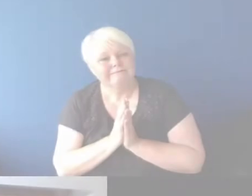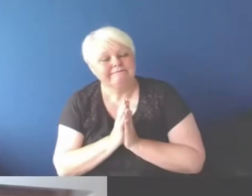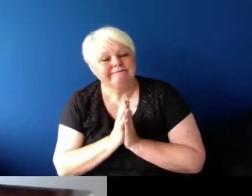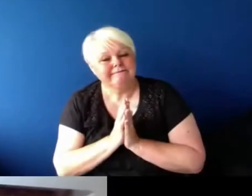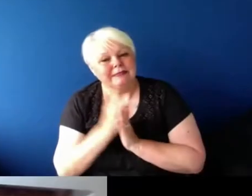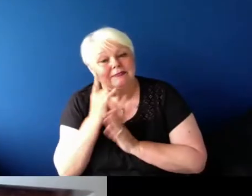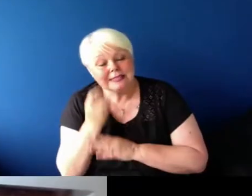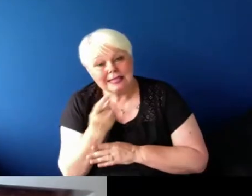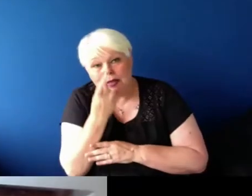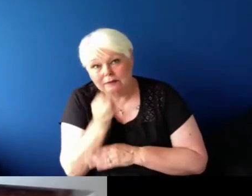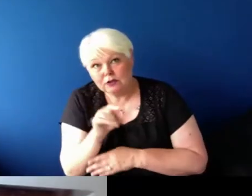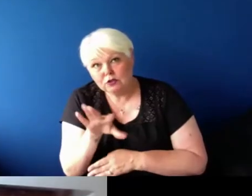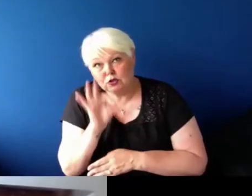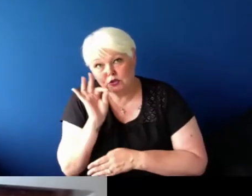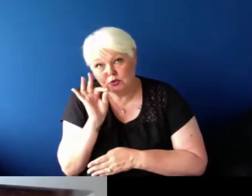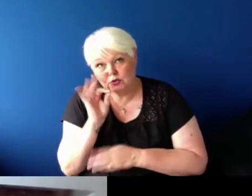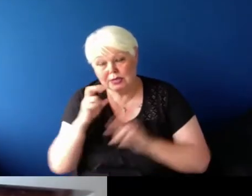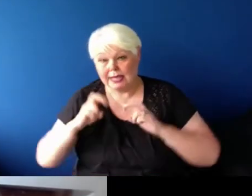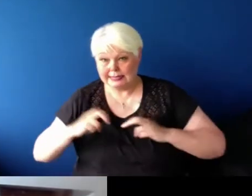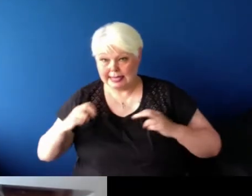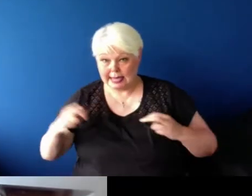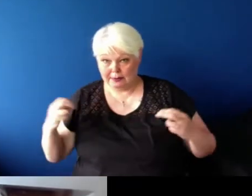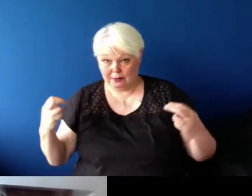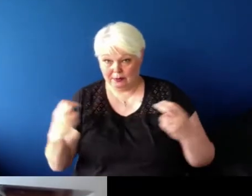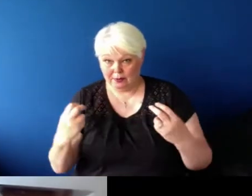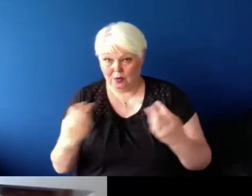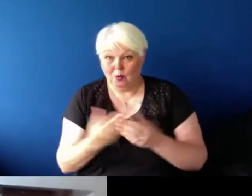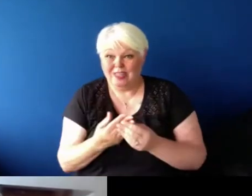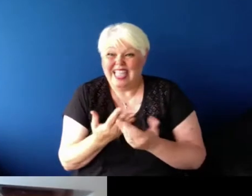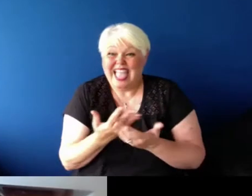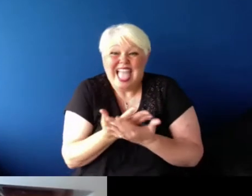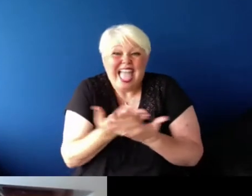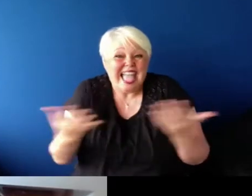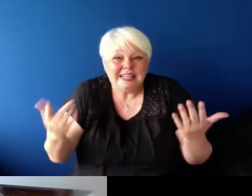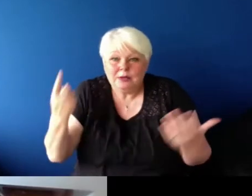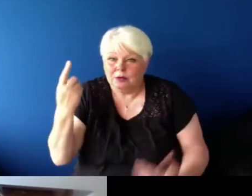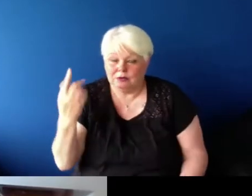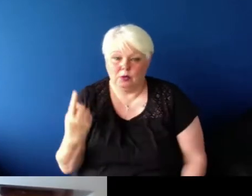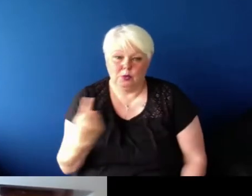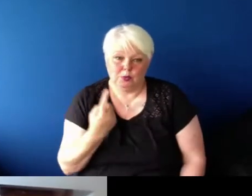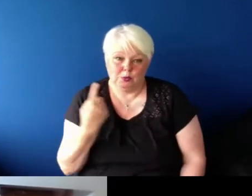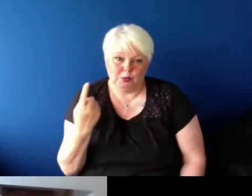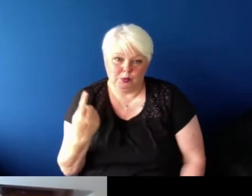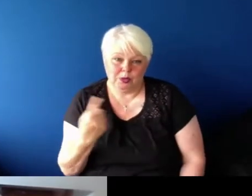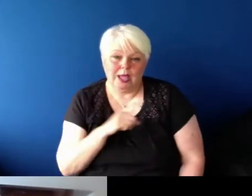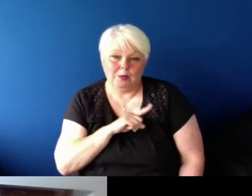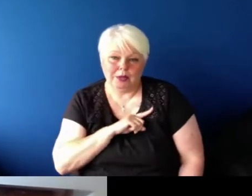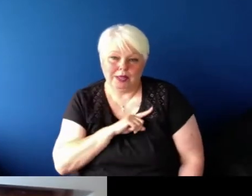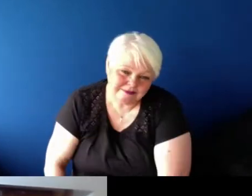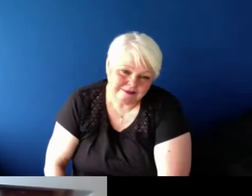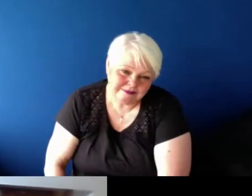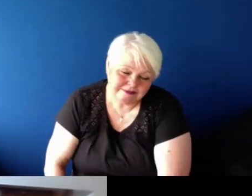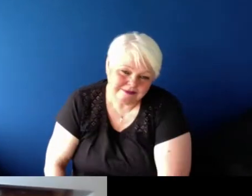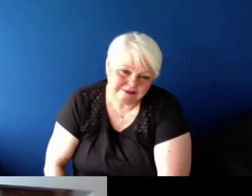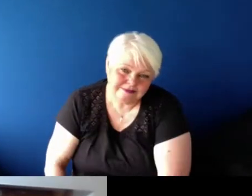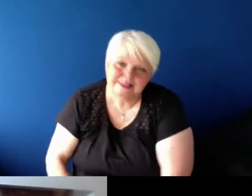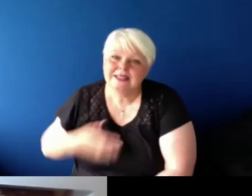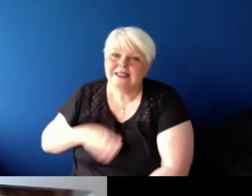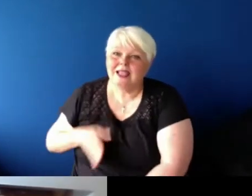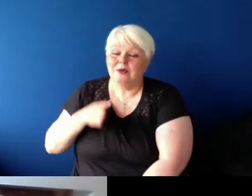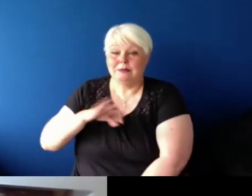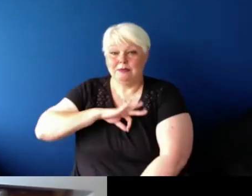If you could choose to sit around a table with anyone, who would it be and why? In my